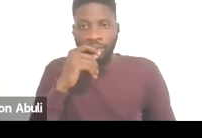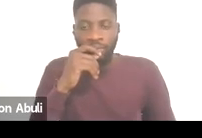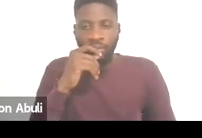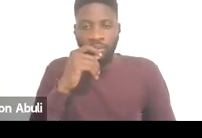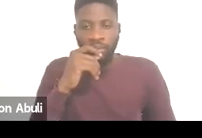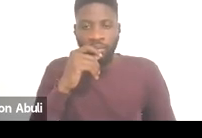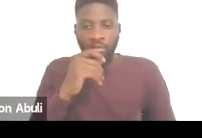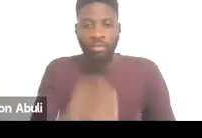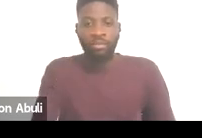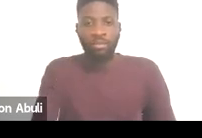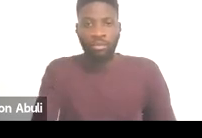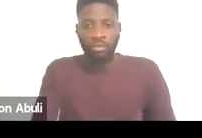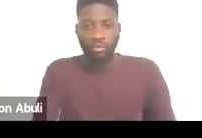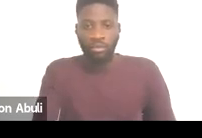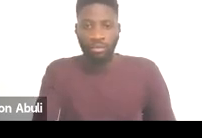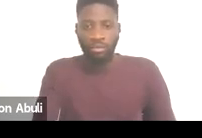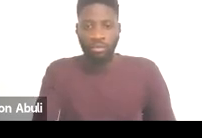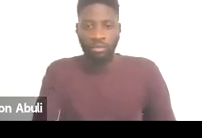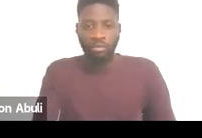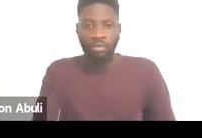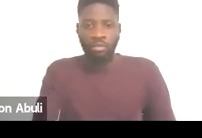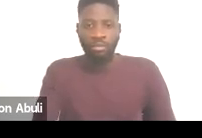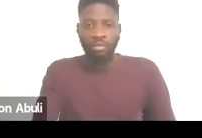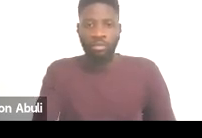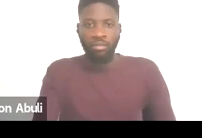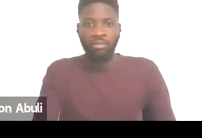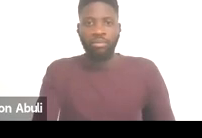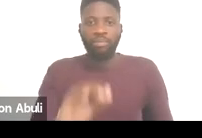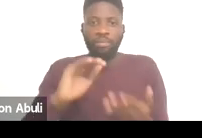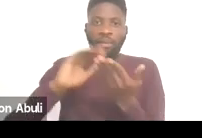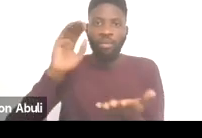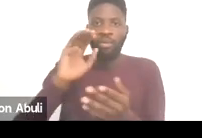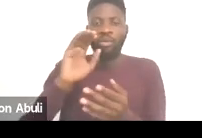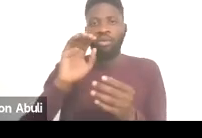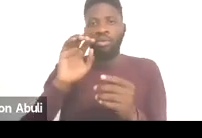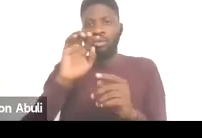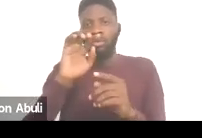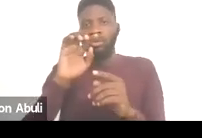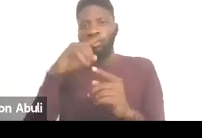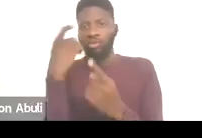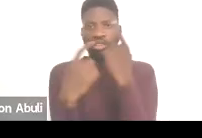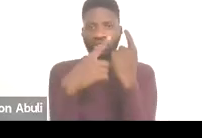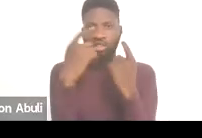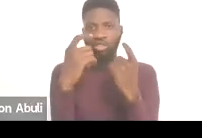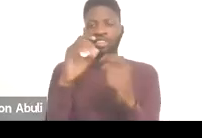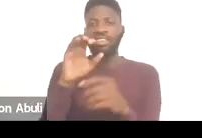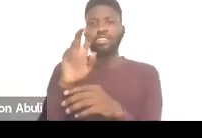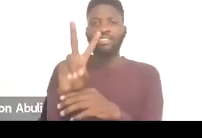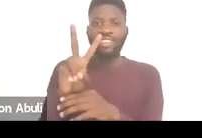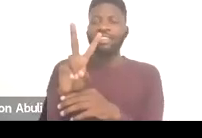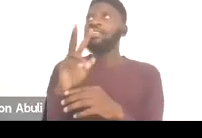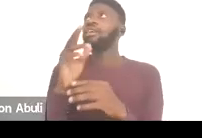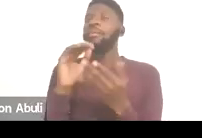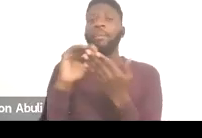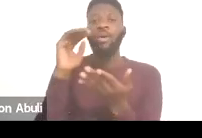I can see most of these questions are more on CV writing, or most of these questions that come